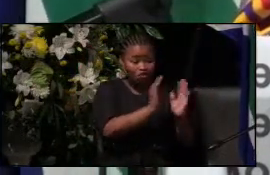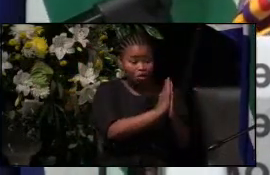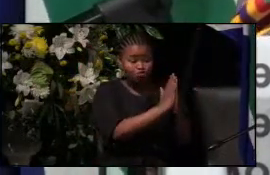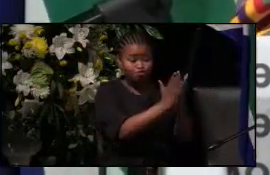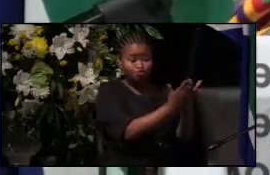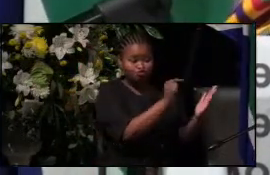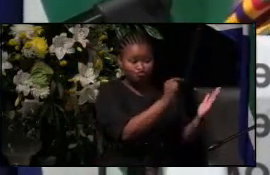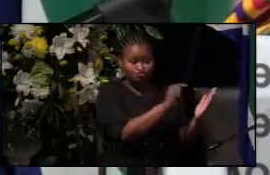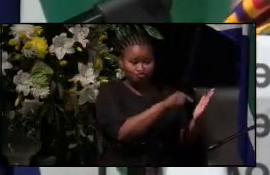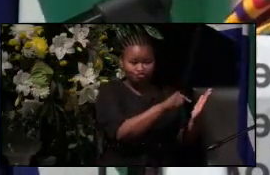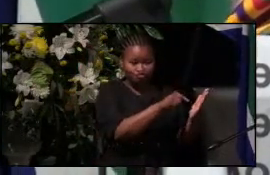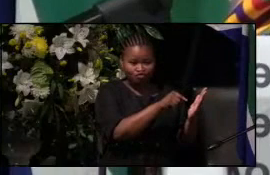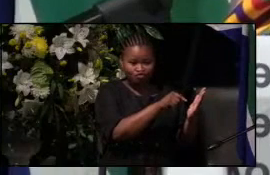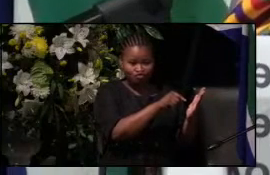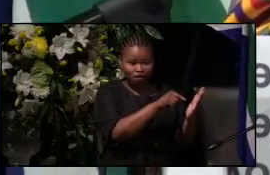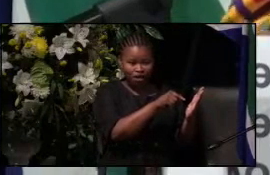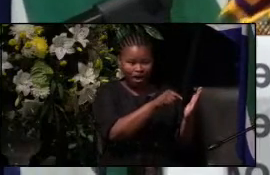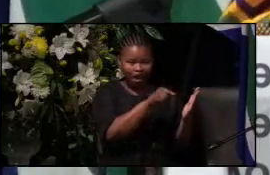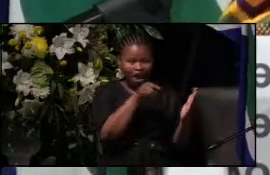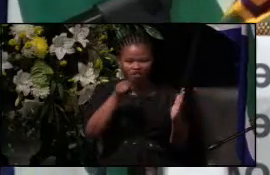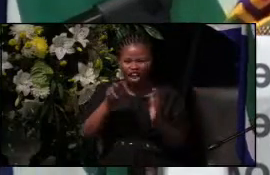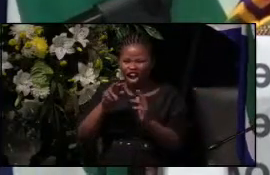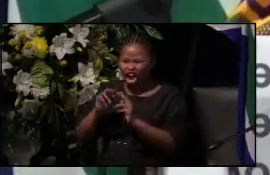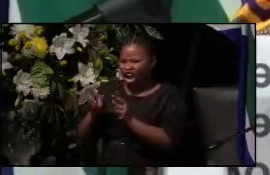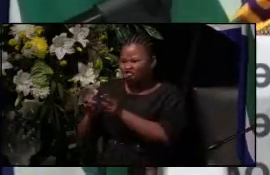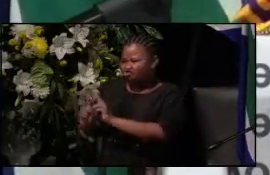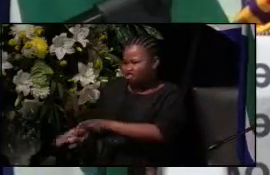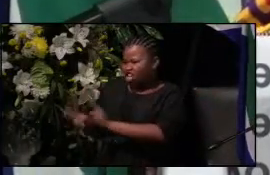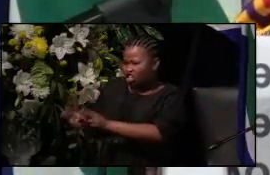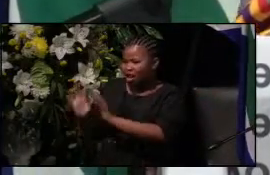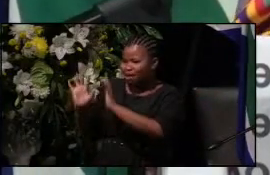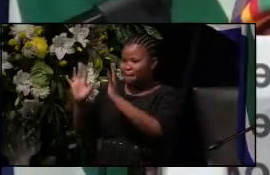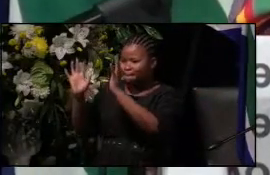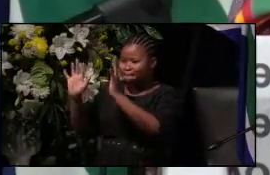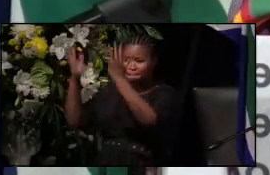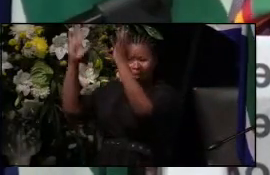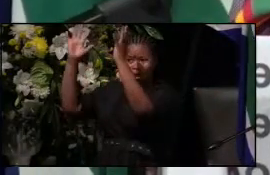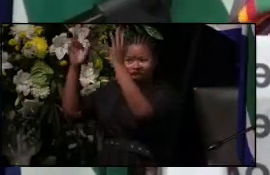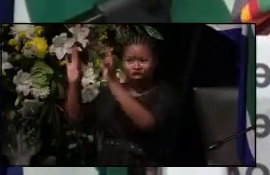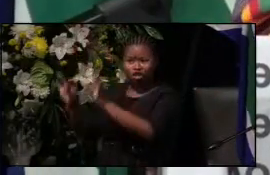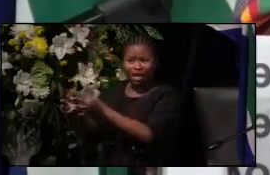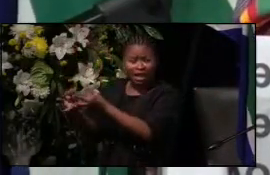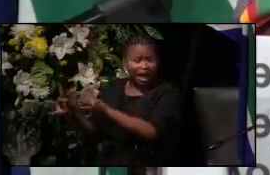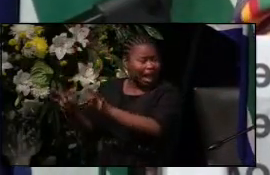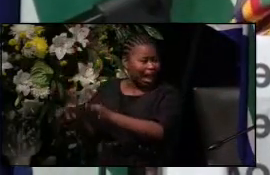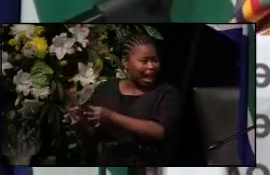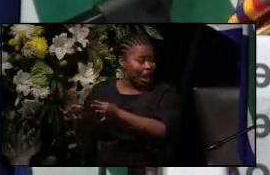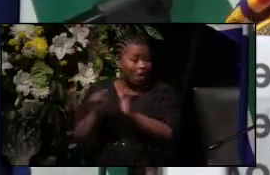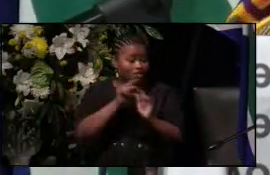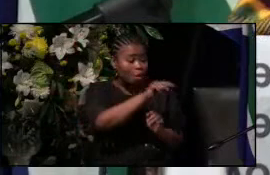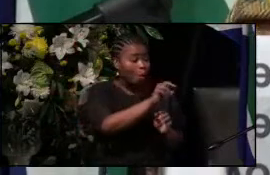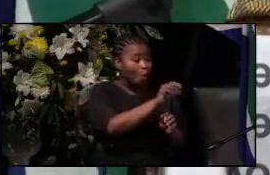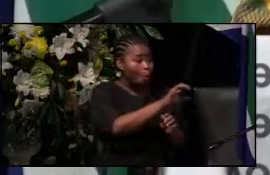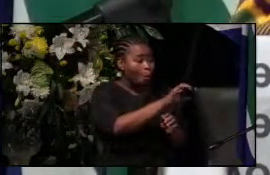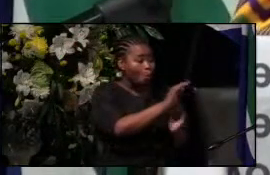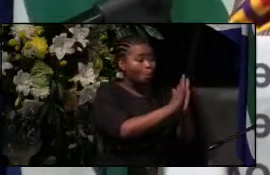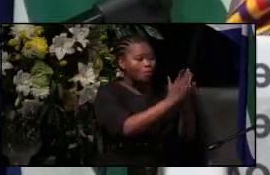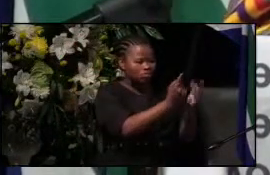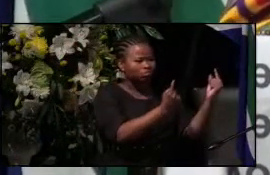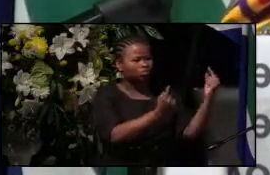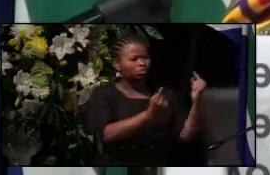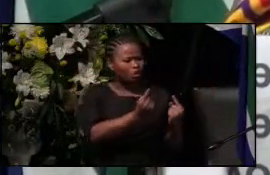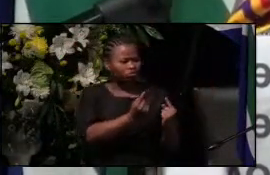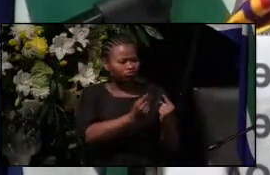book and that of natural praising is that a praising of the book must be called